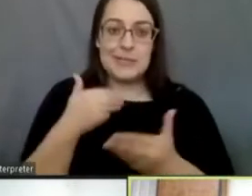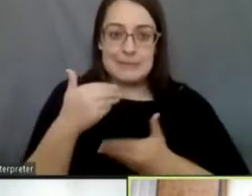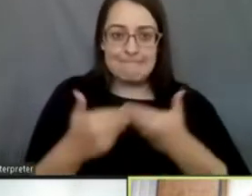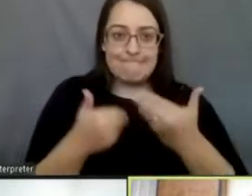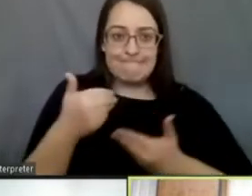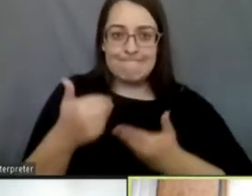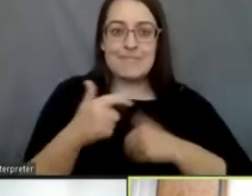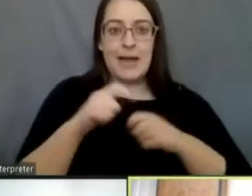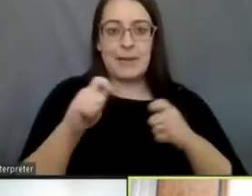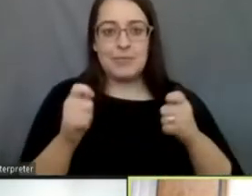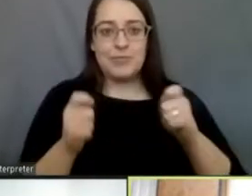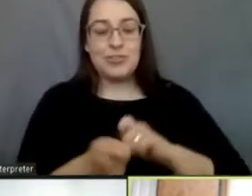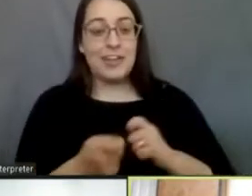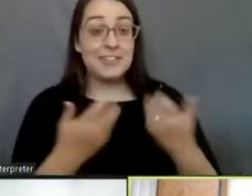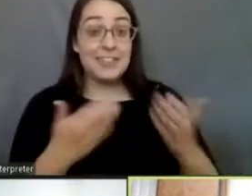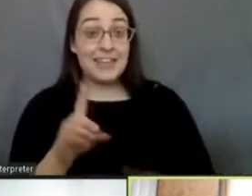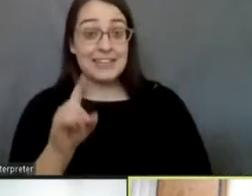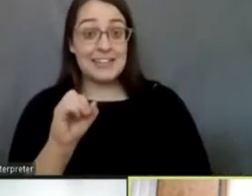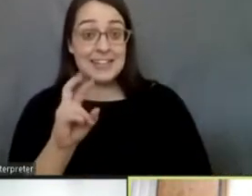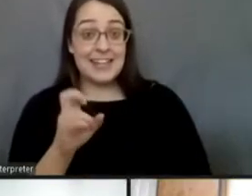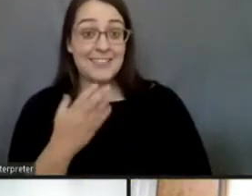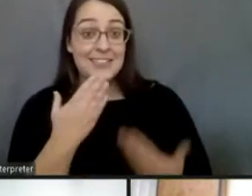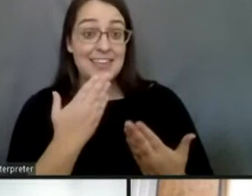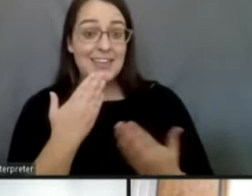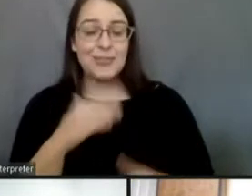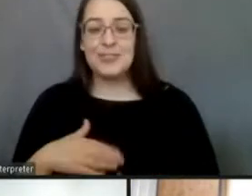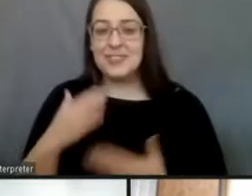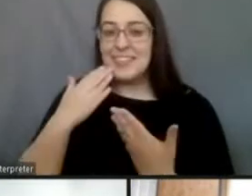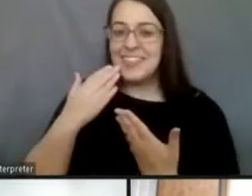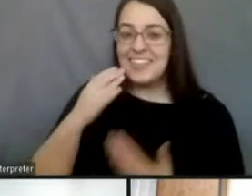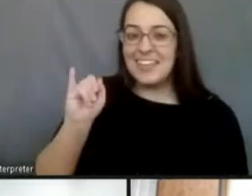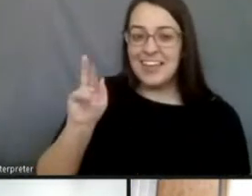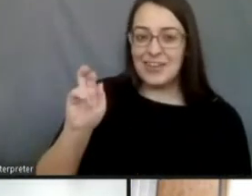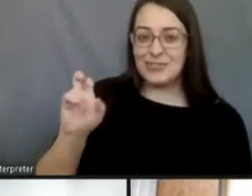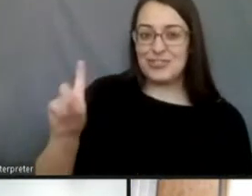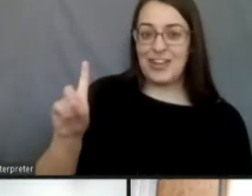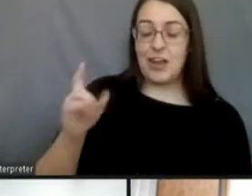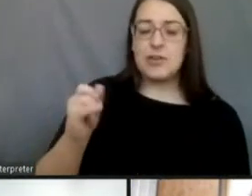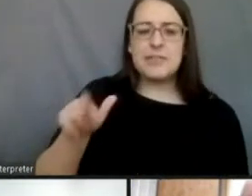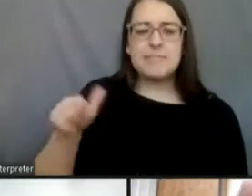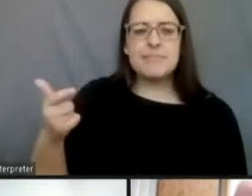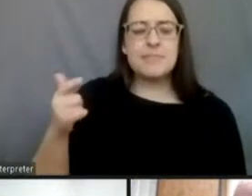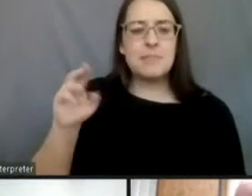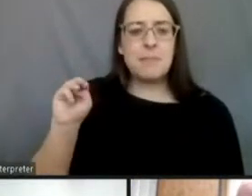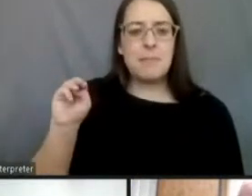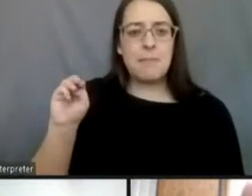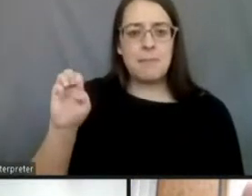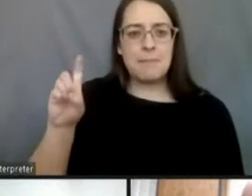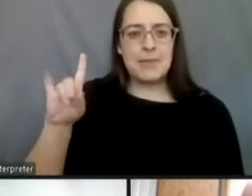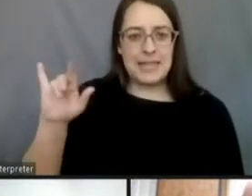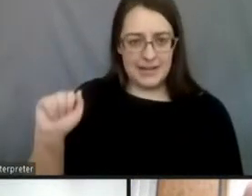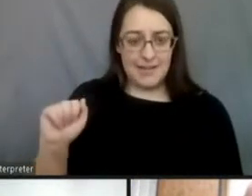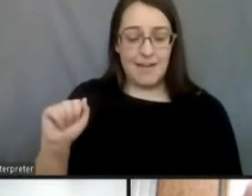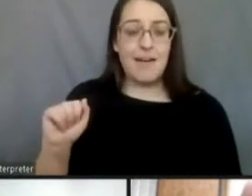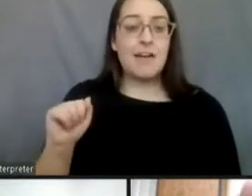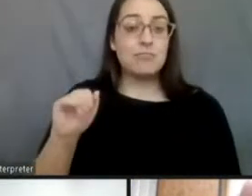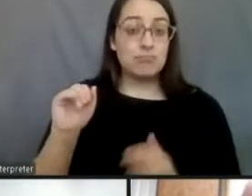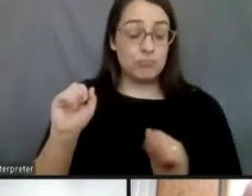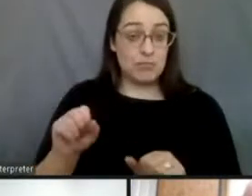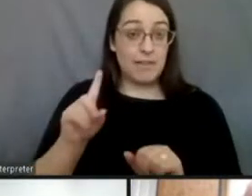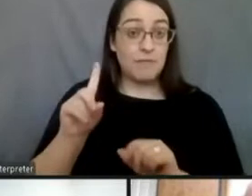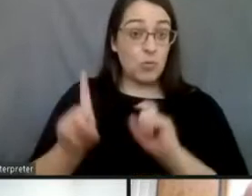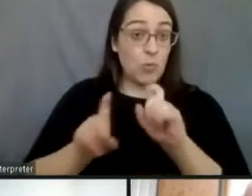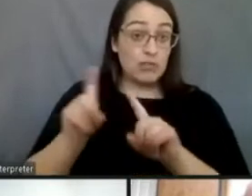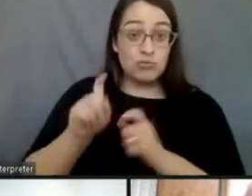period. That's all I have, Dave. Thank you. Thank you, Jared. We'll now go to members of our media who are in attendance. If you have a